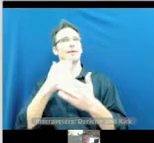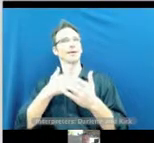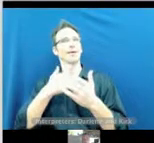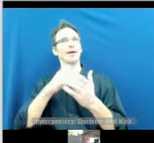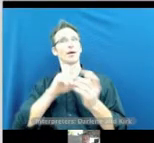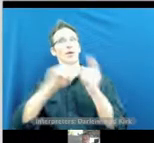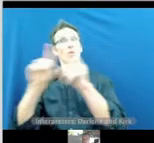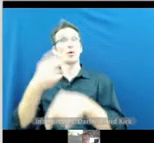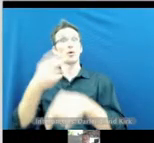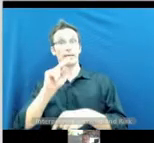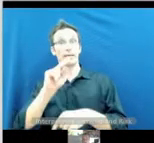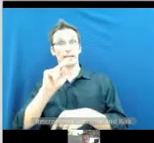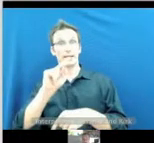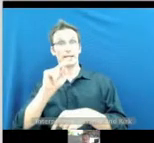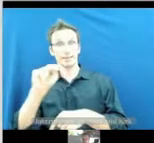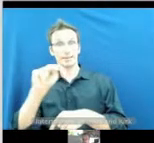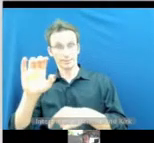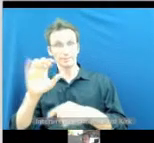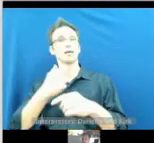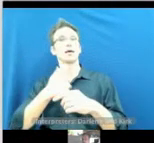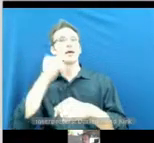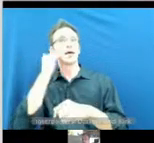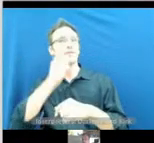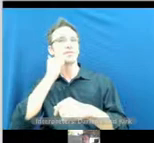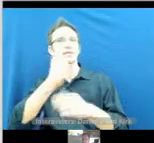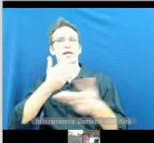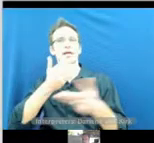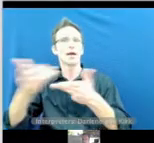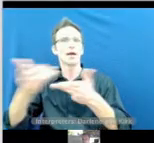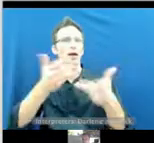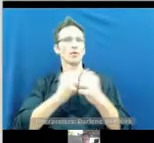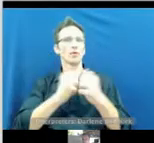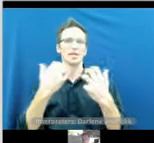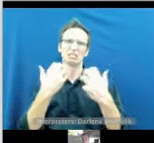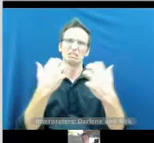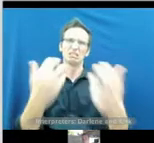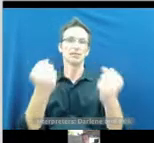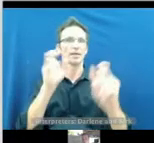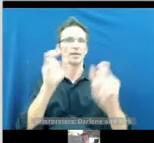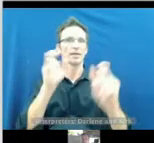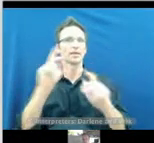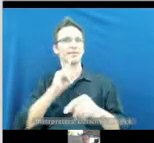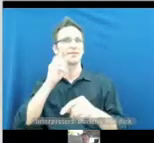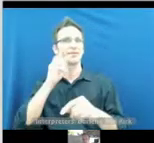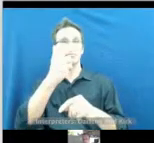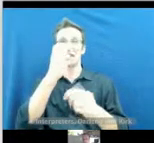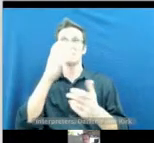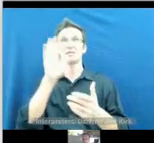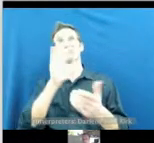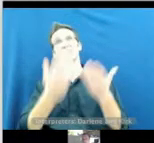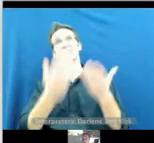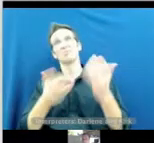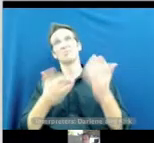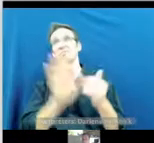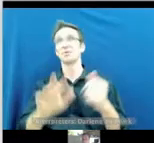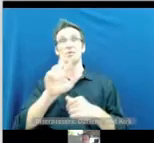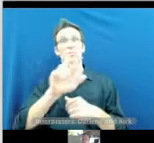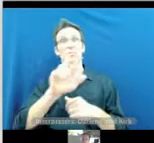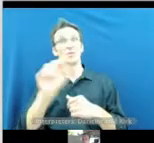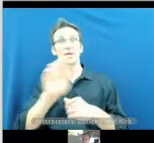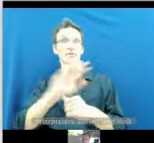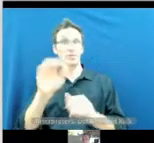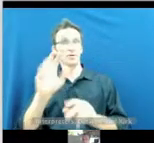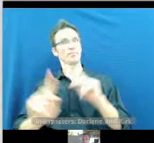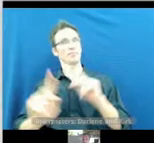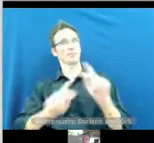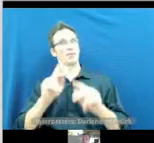with a very large number of people who are deafblind, probably up to around 30 people, 40 people who have been in